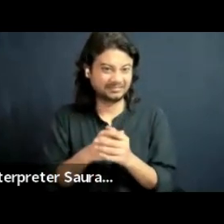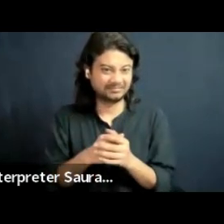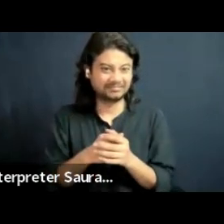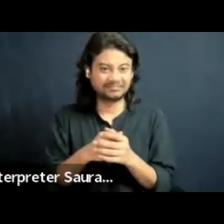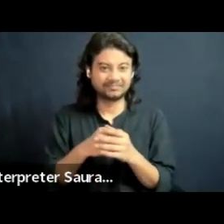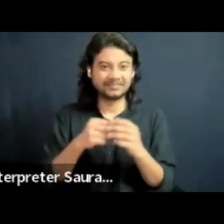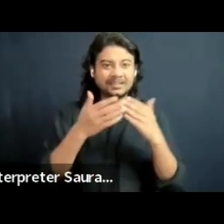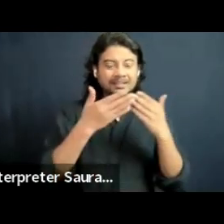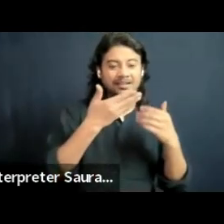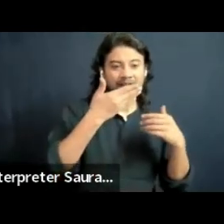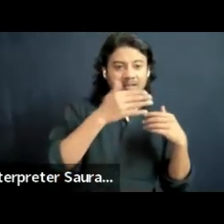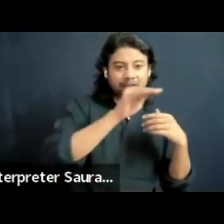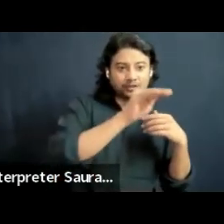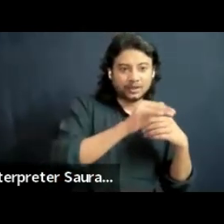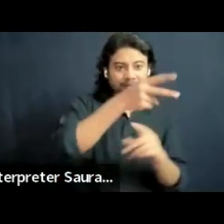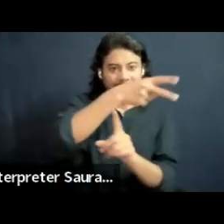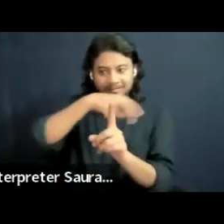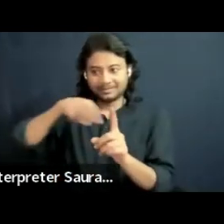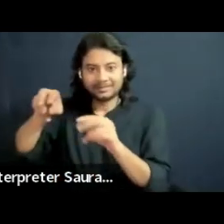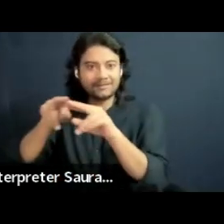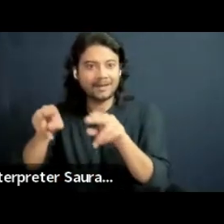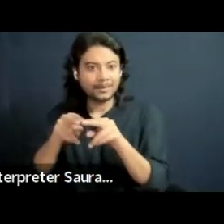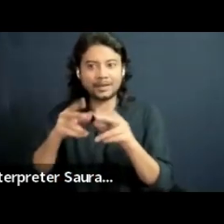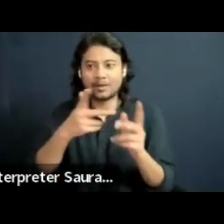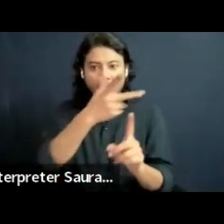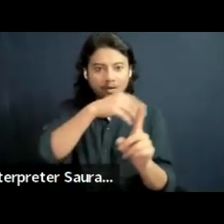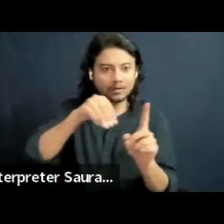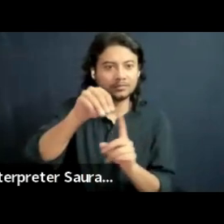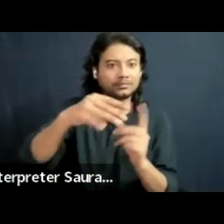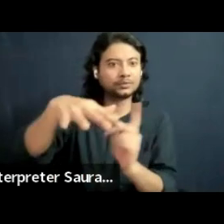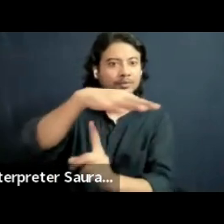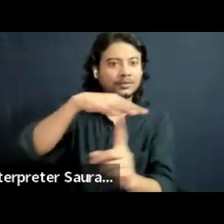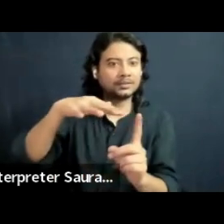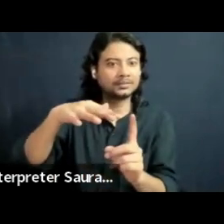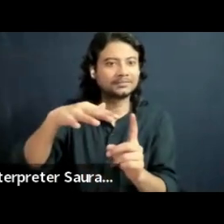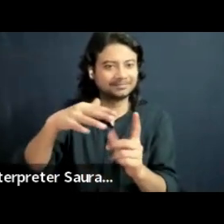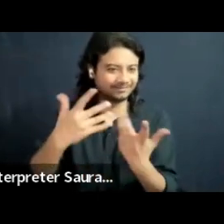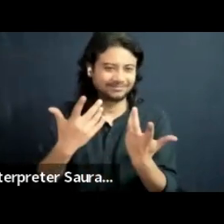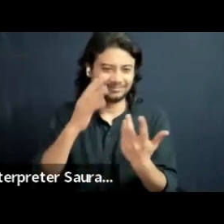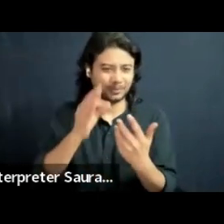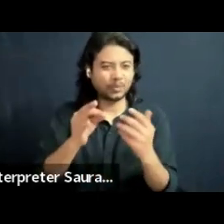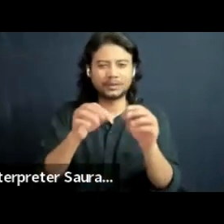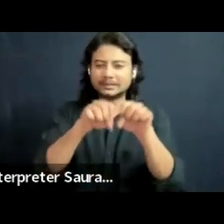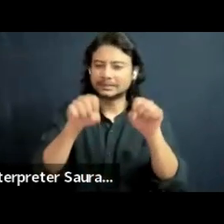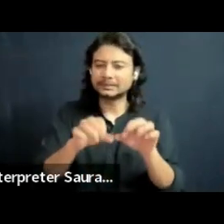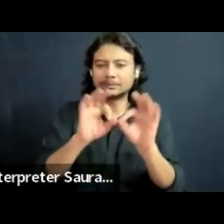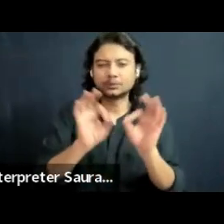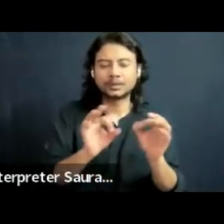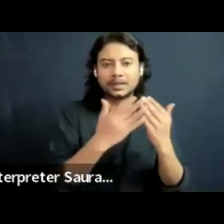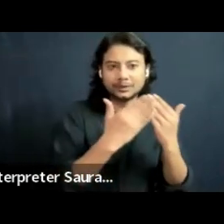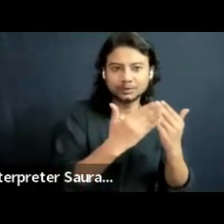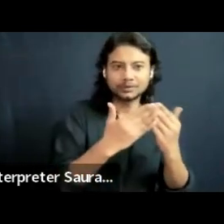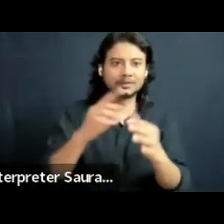Support should be provided so children can use mainstream services such as education, employment, and the justice